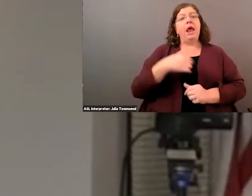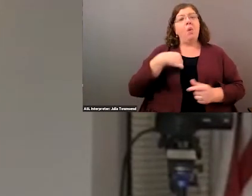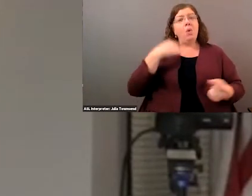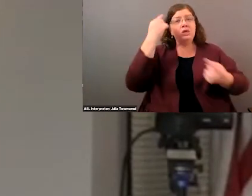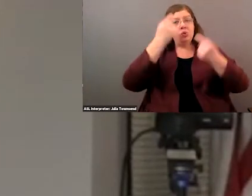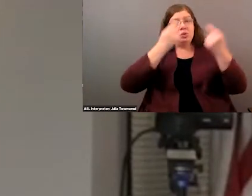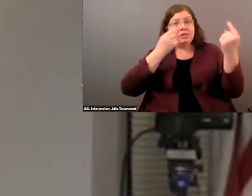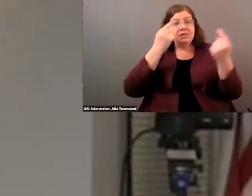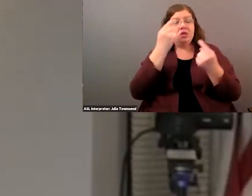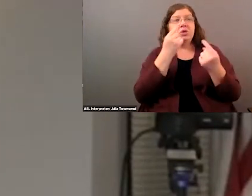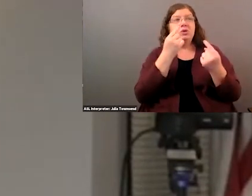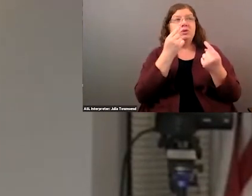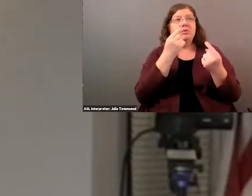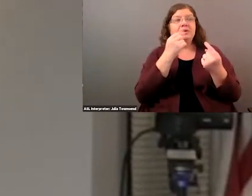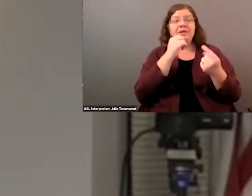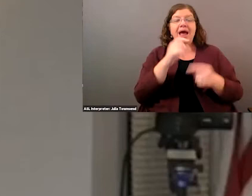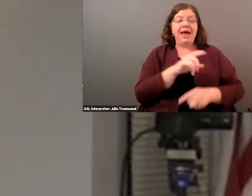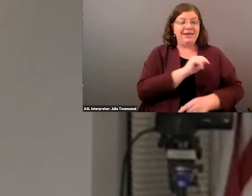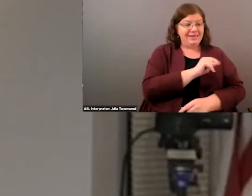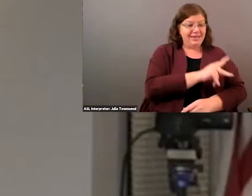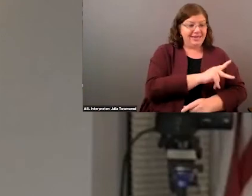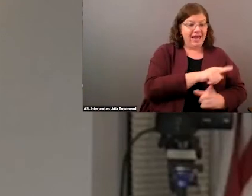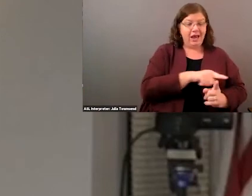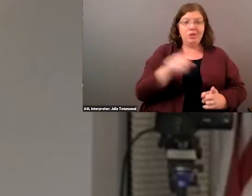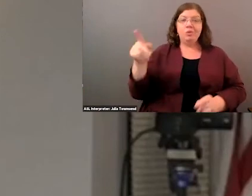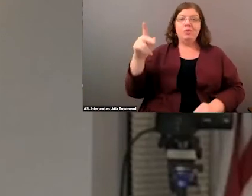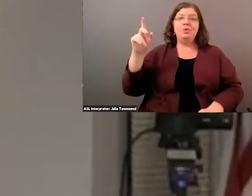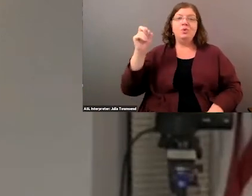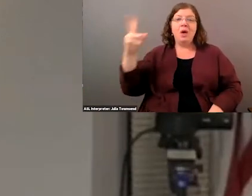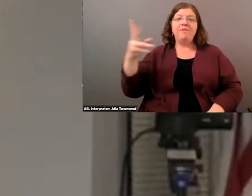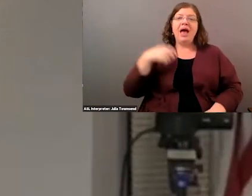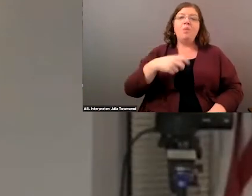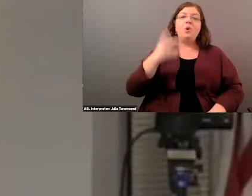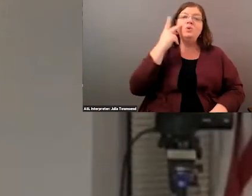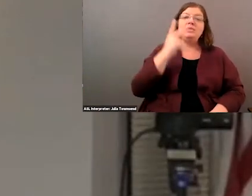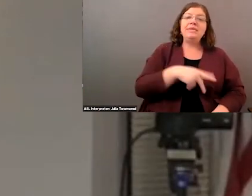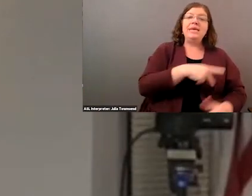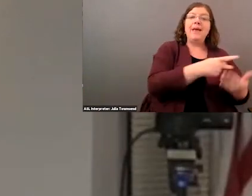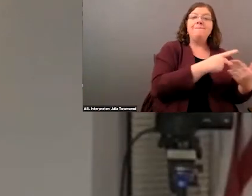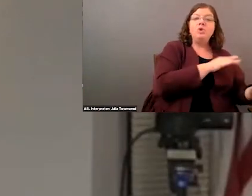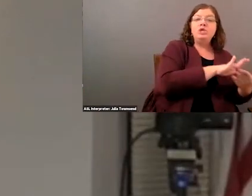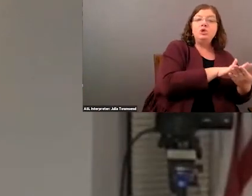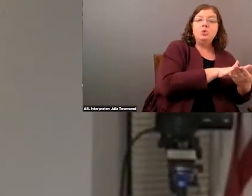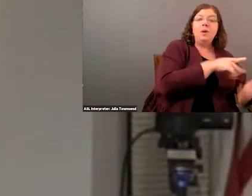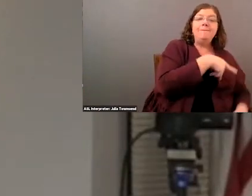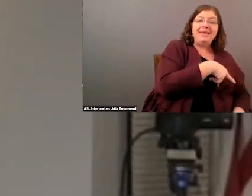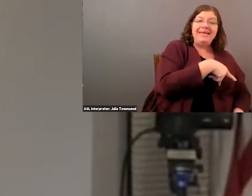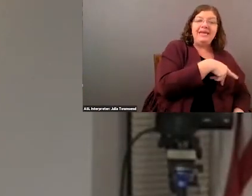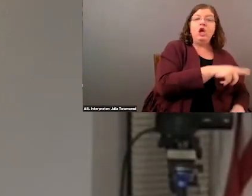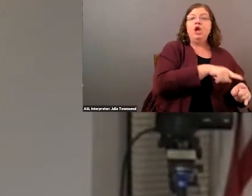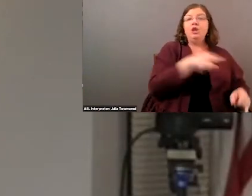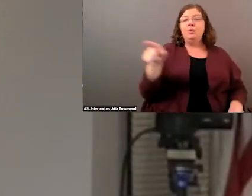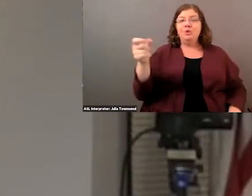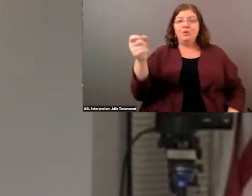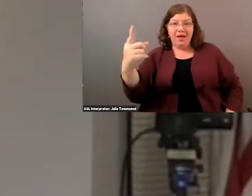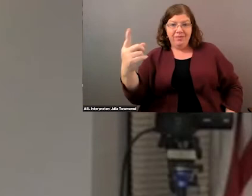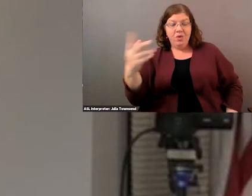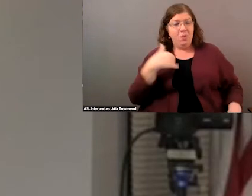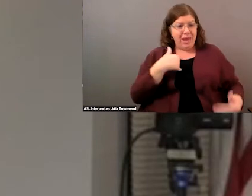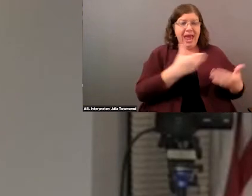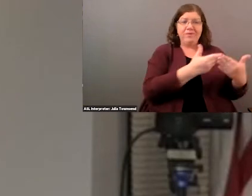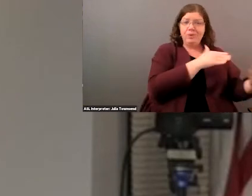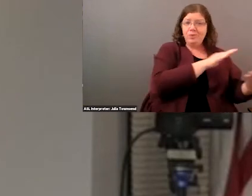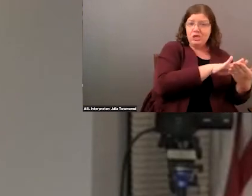because we have a preschool. We have preschools, and I think we really are missing an opportunity when we don't include them in our investments. So I'd like to